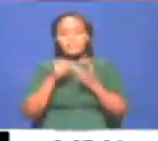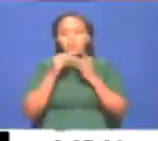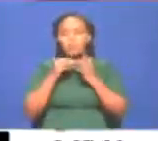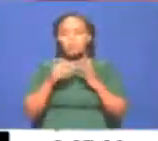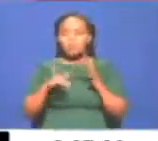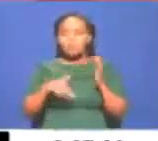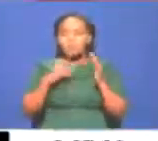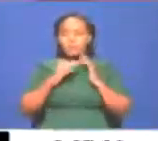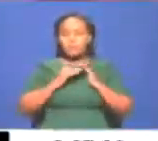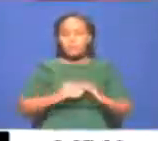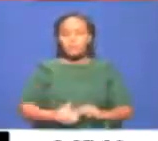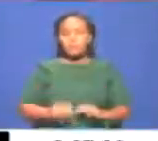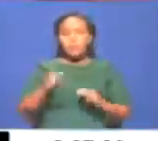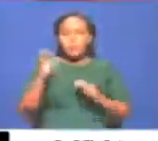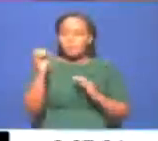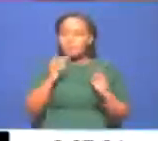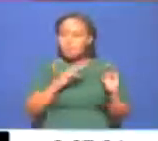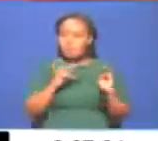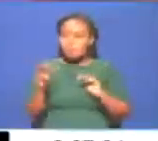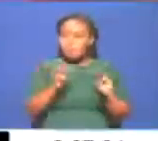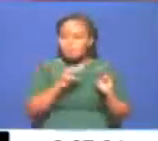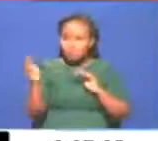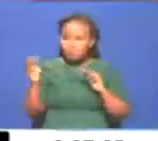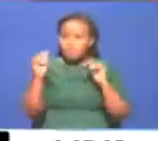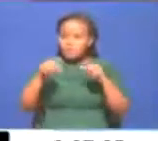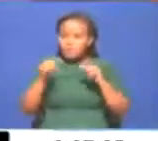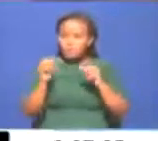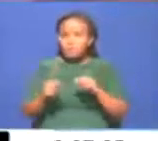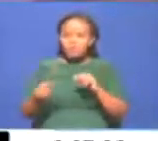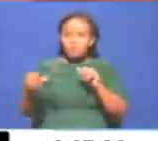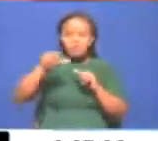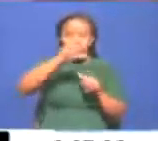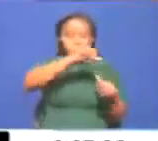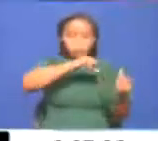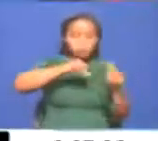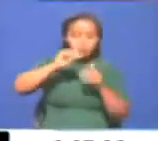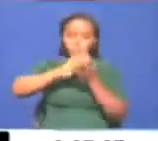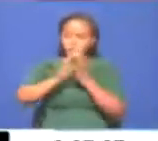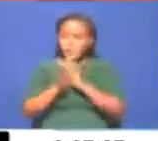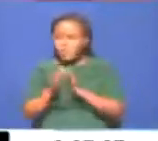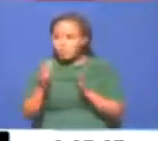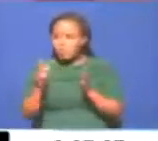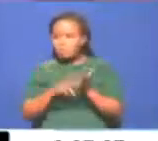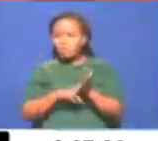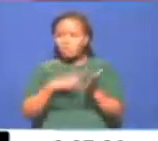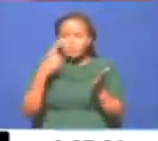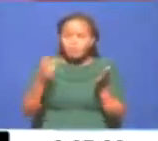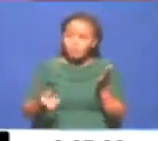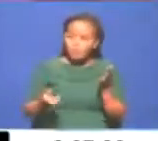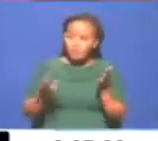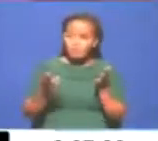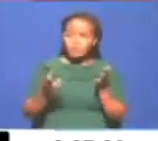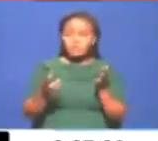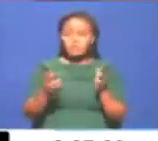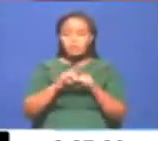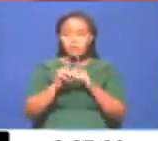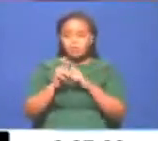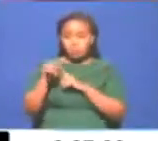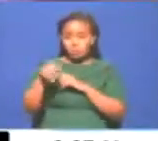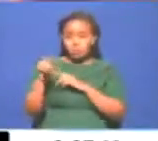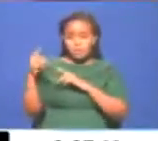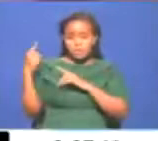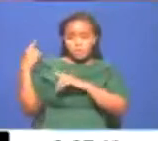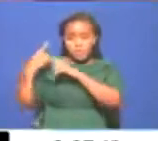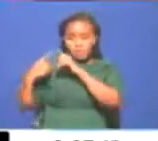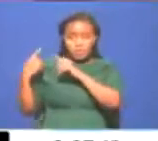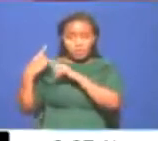zero gravity. They can turn upside down without falling. You can lie across without falling. That experience you can